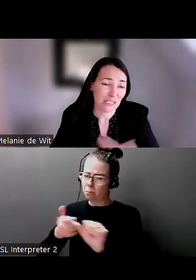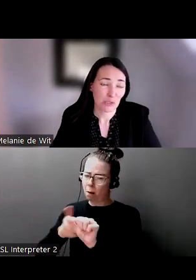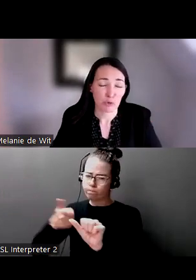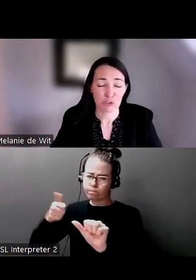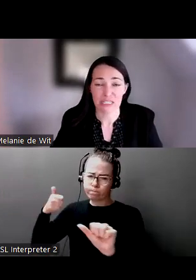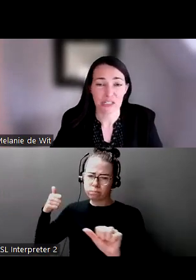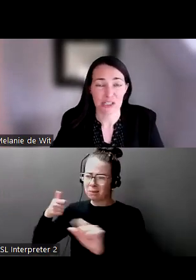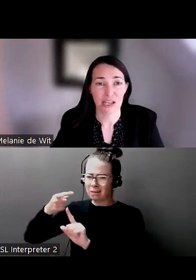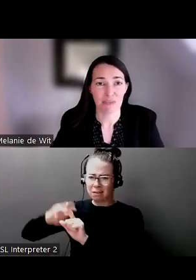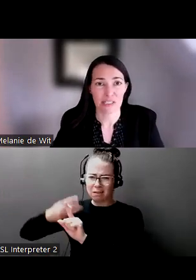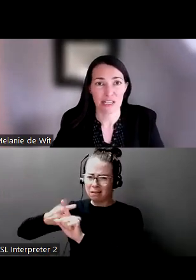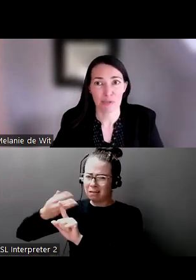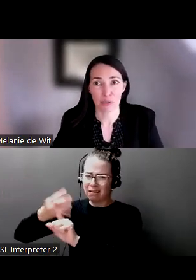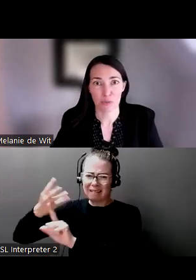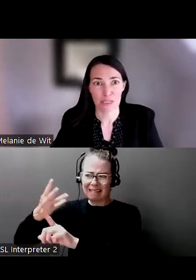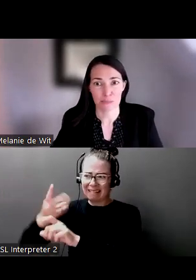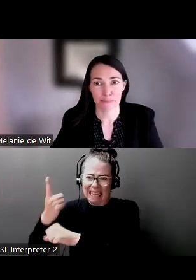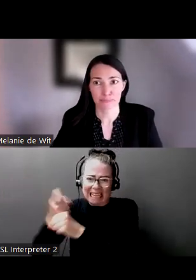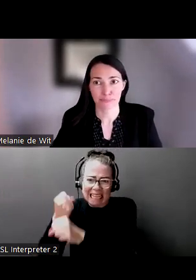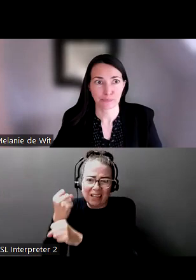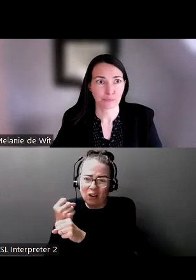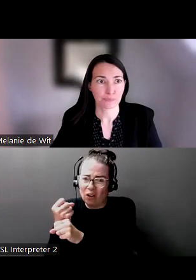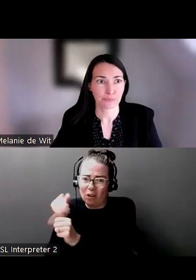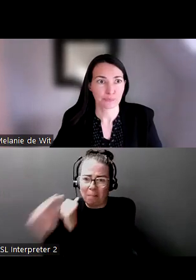take months or over a year to have this happen otherwise.